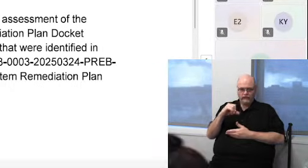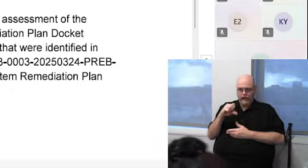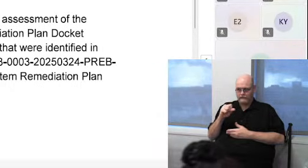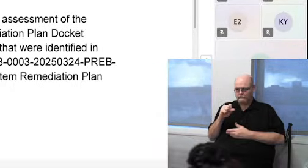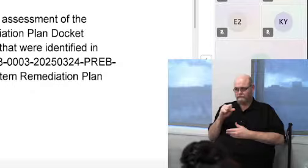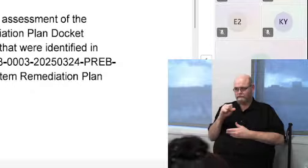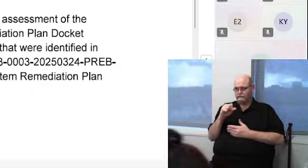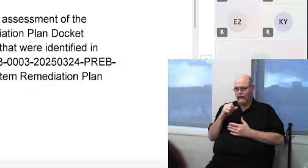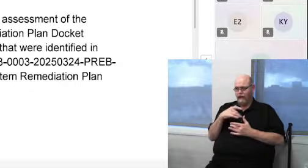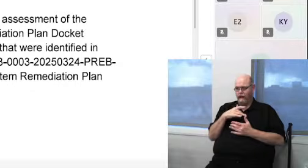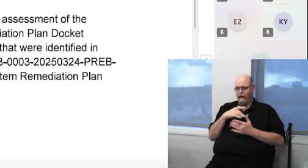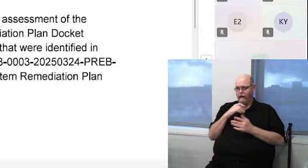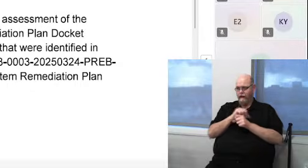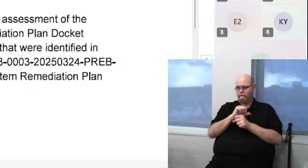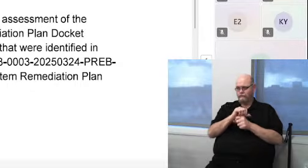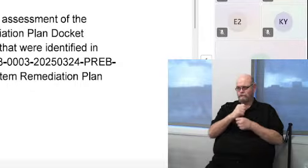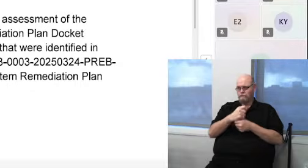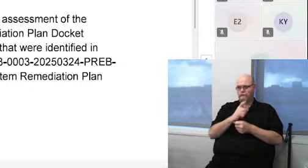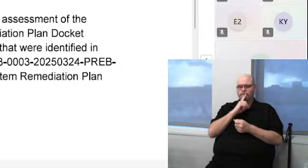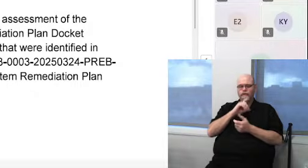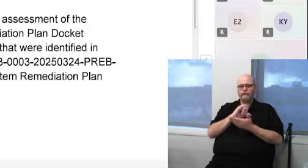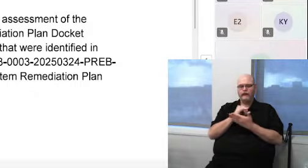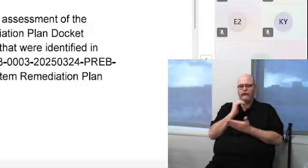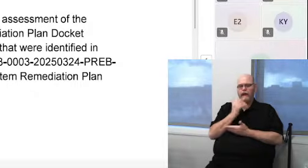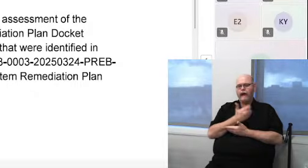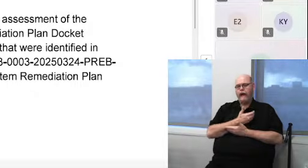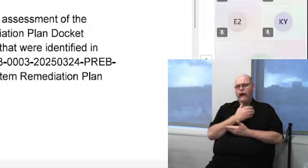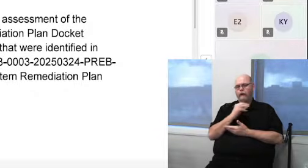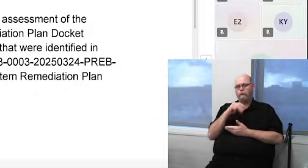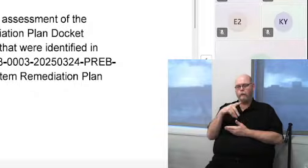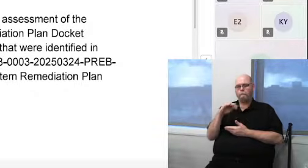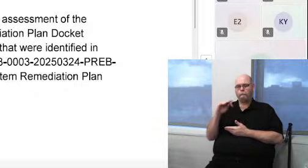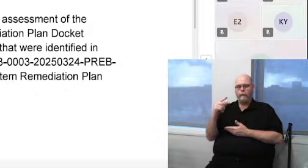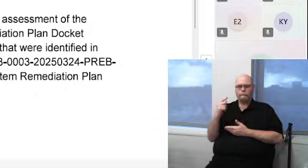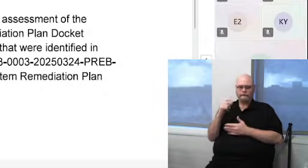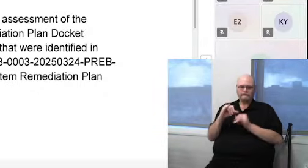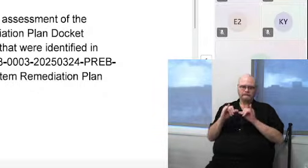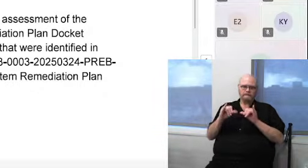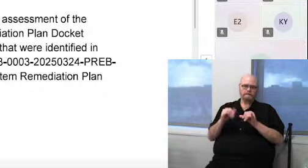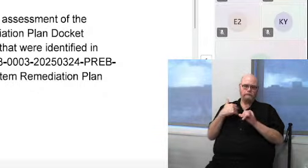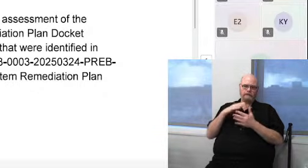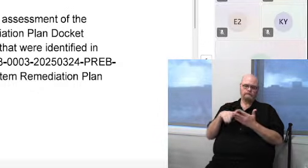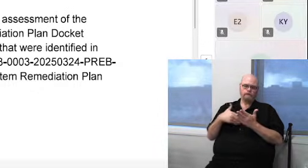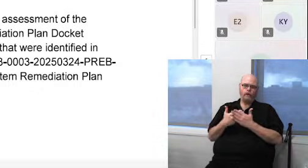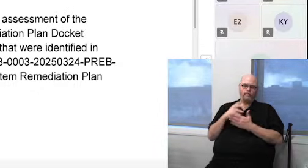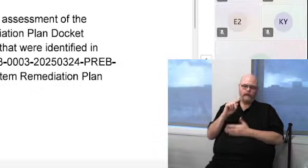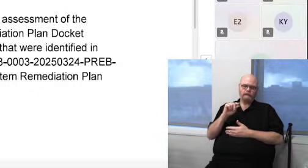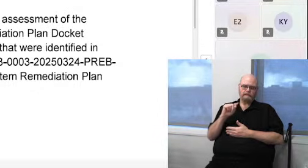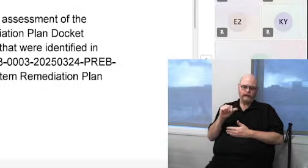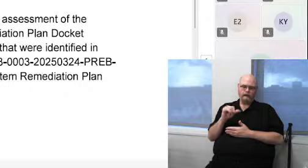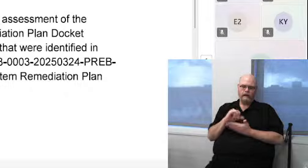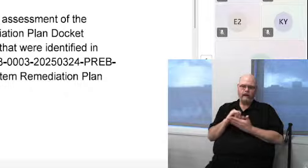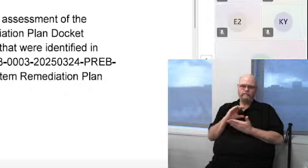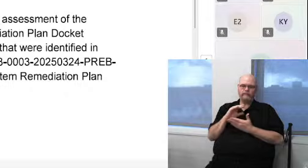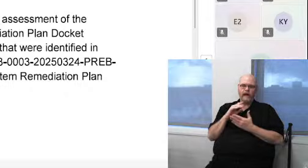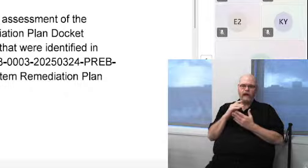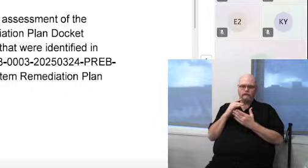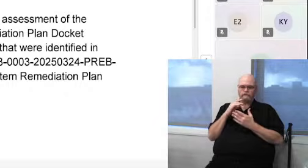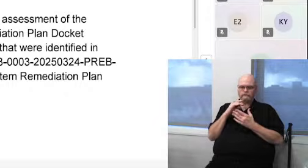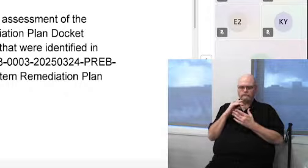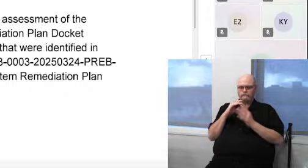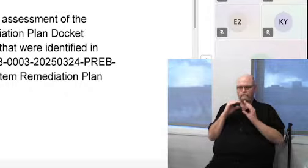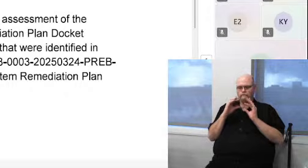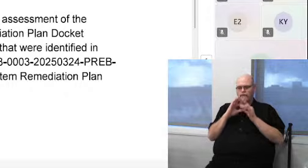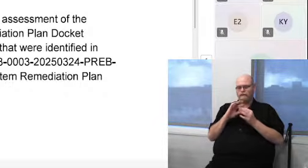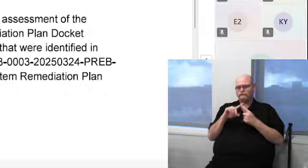There is a GIS effort to ensure that our mapping system has of the data that will provide more information about